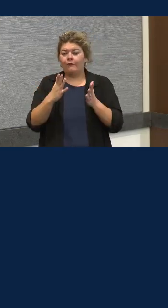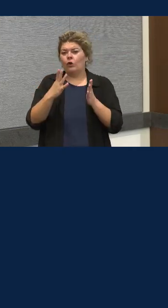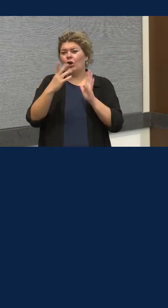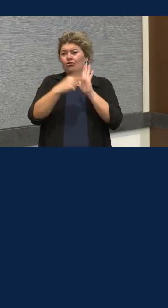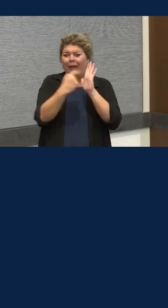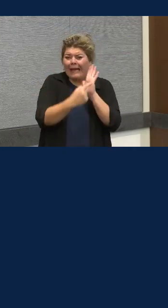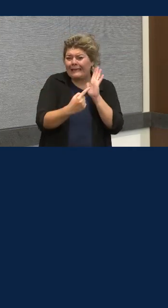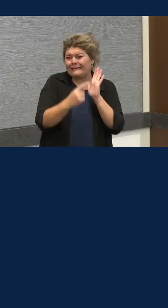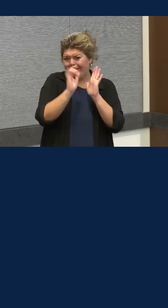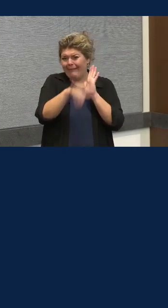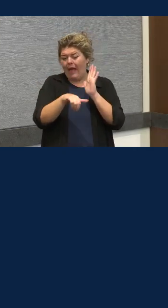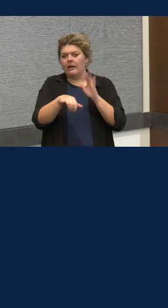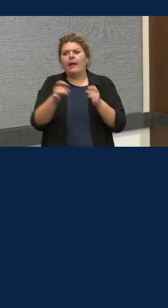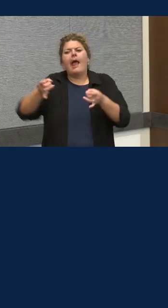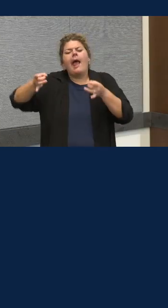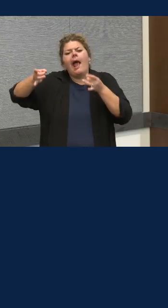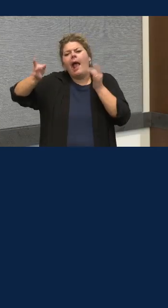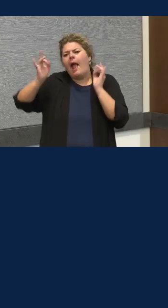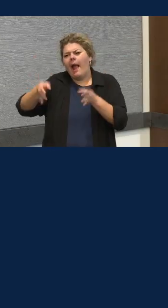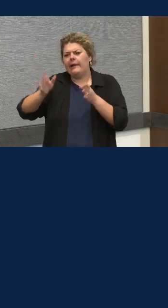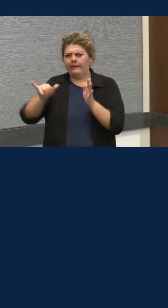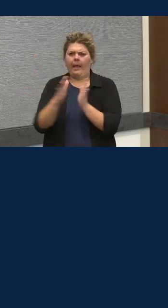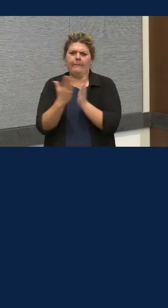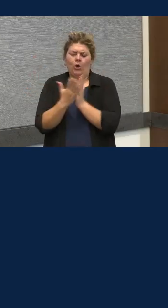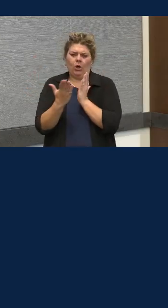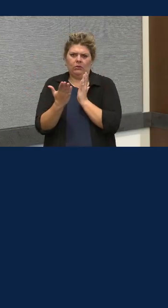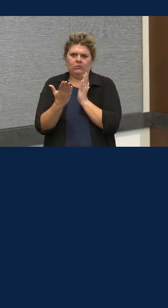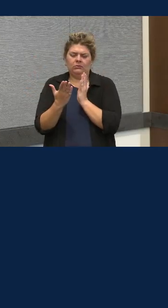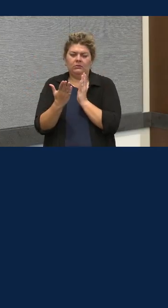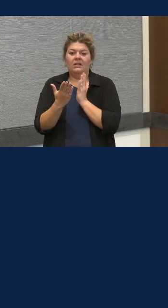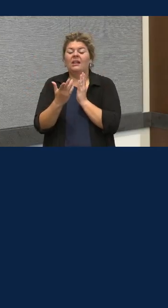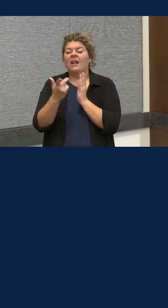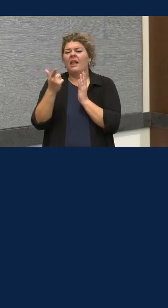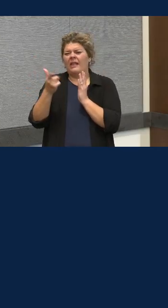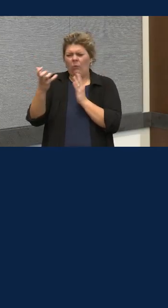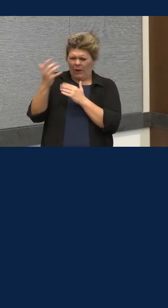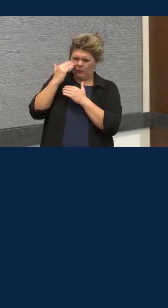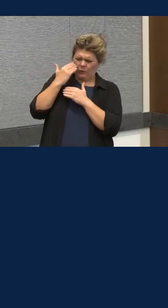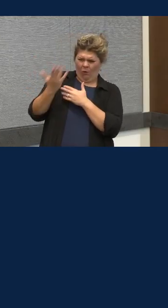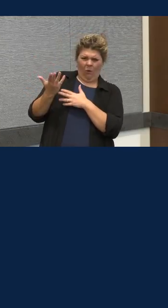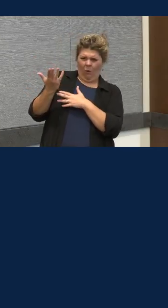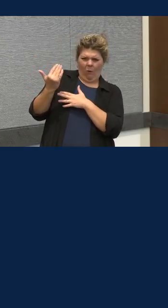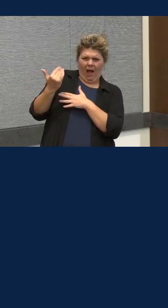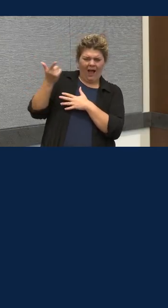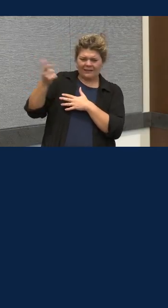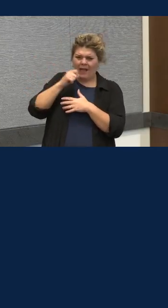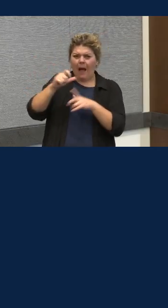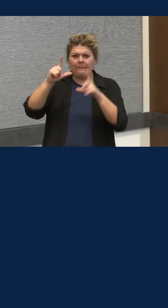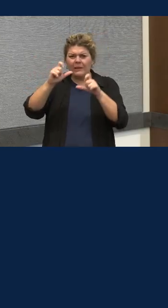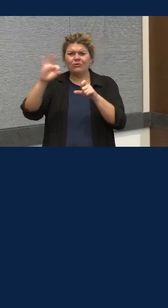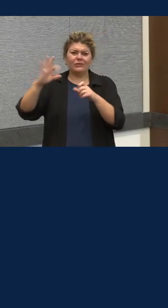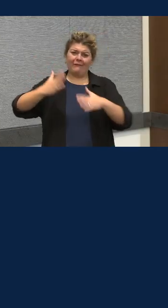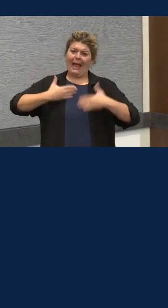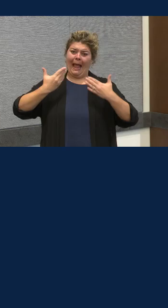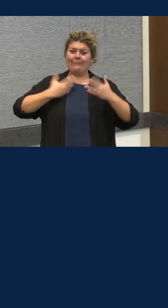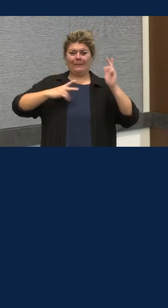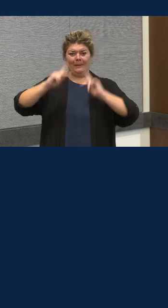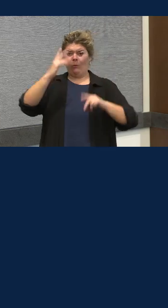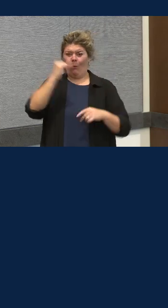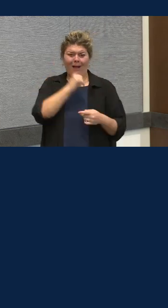critics and stuff like that, hated the book. They wanted to know why hadn't he taken pictures of happy